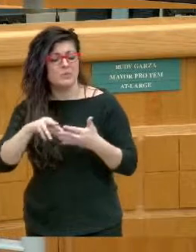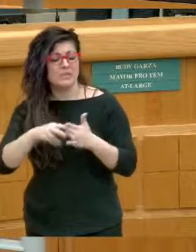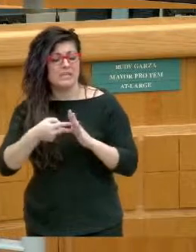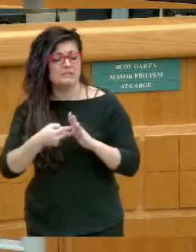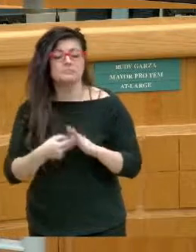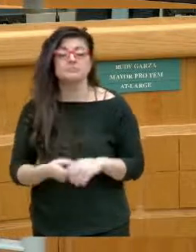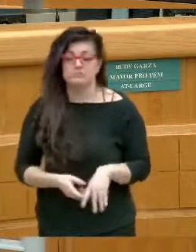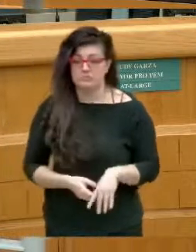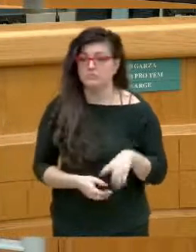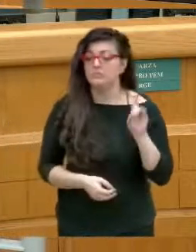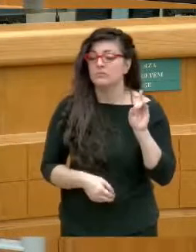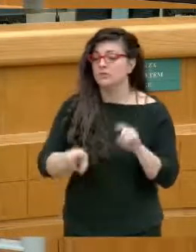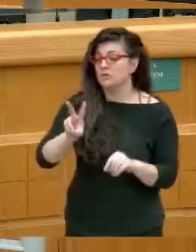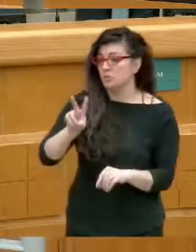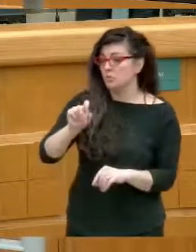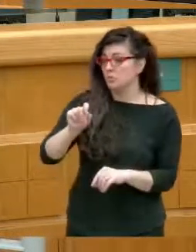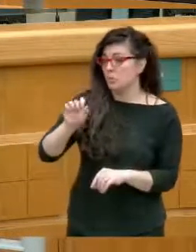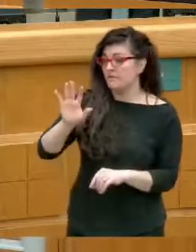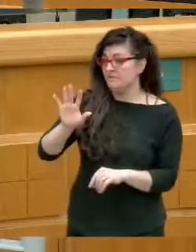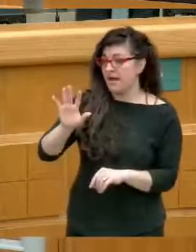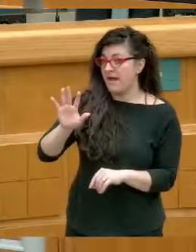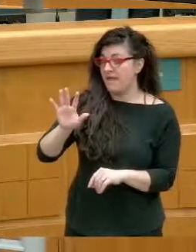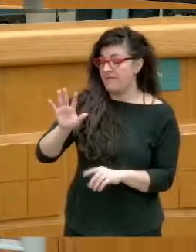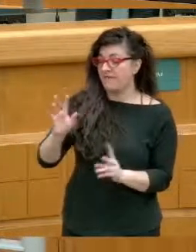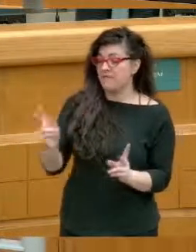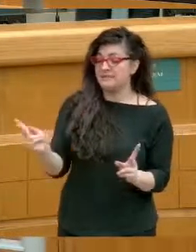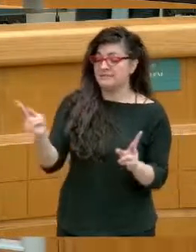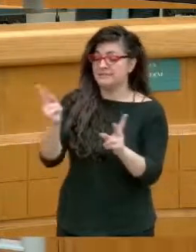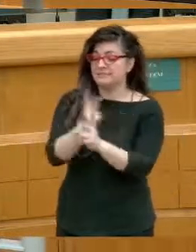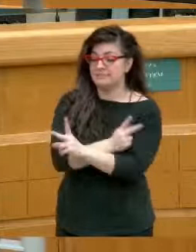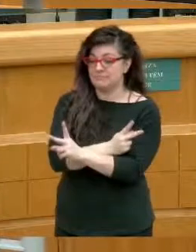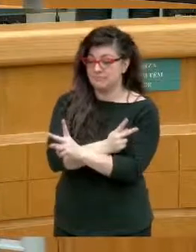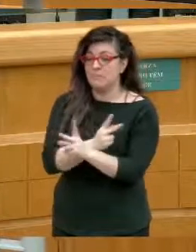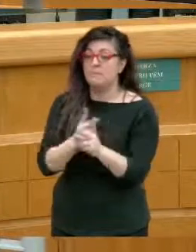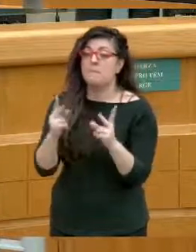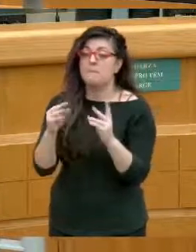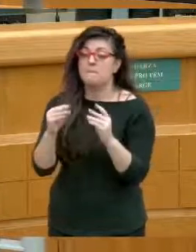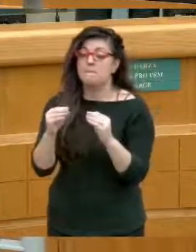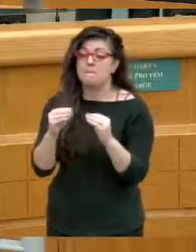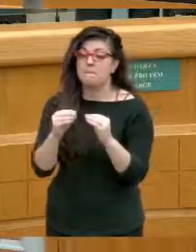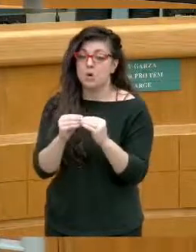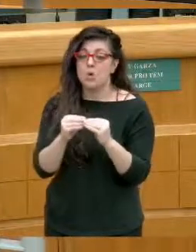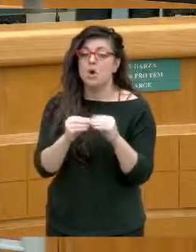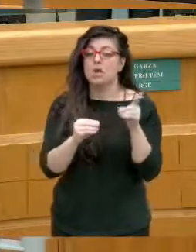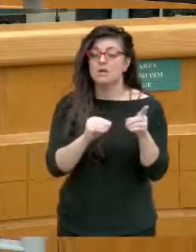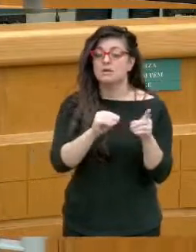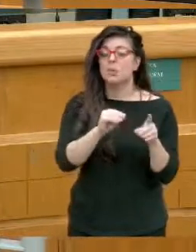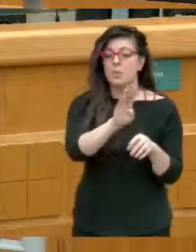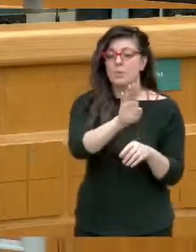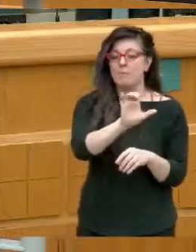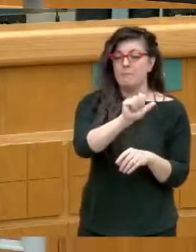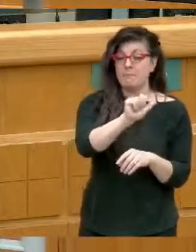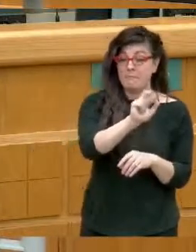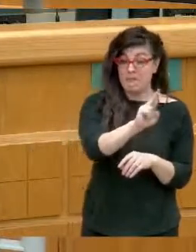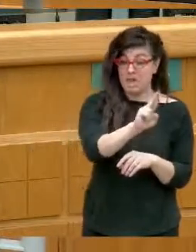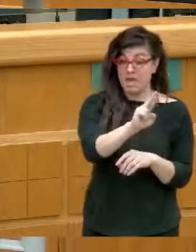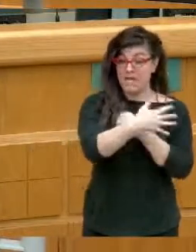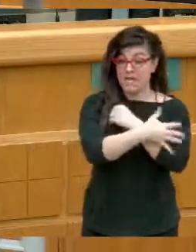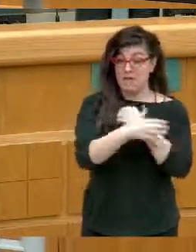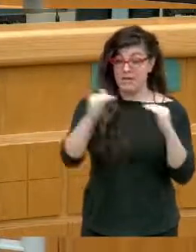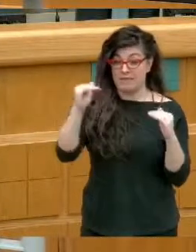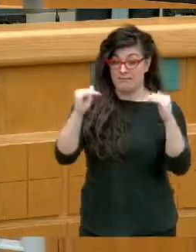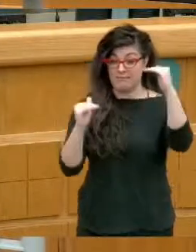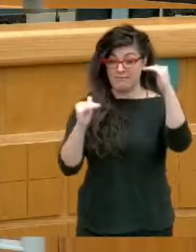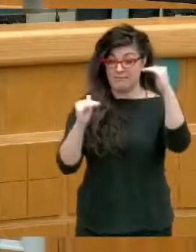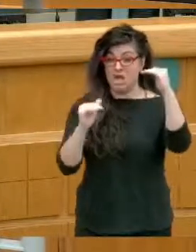there's 2.5 times more cases per capita in Bexar County right now than there are in the Coastal Bend area,